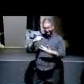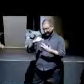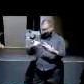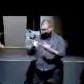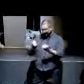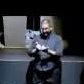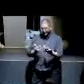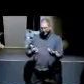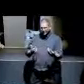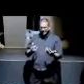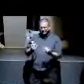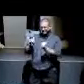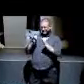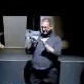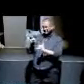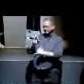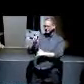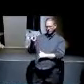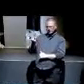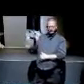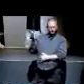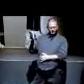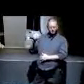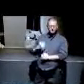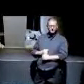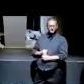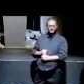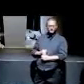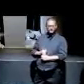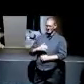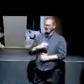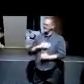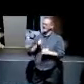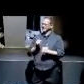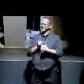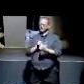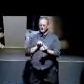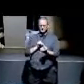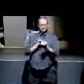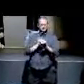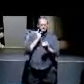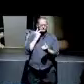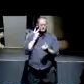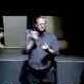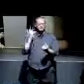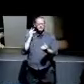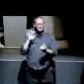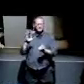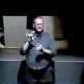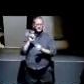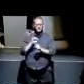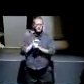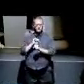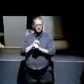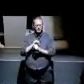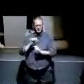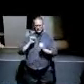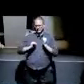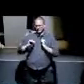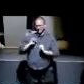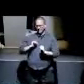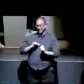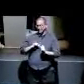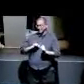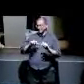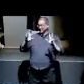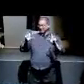dedicated himself to, NMSU. My first recollection of Mark Medoff's work was the play, When You Coming